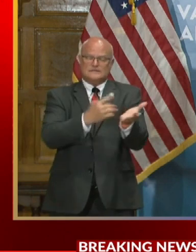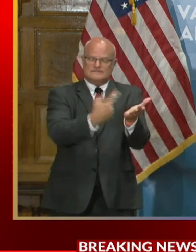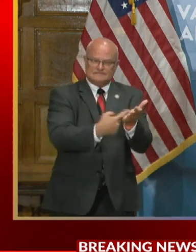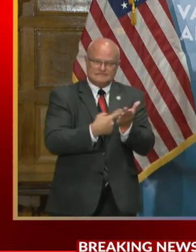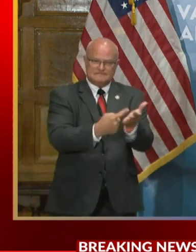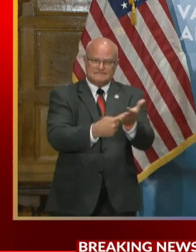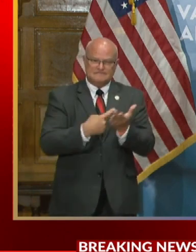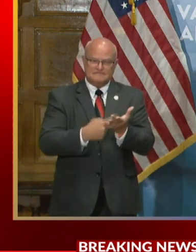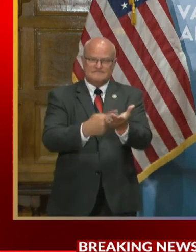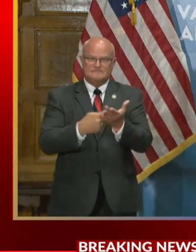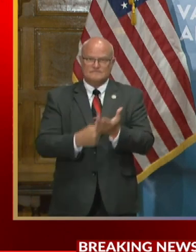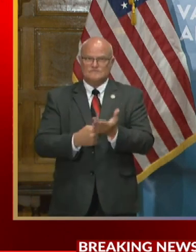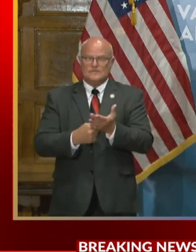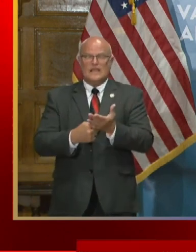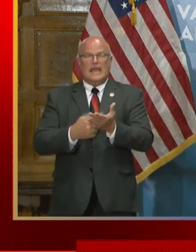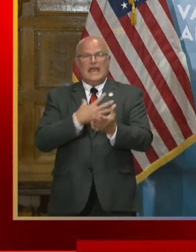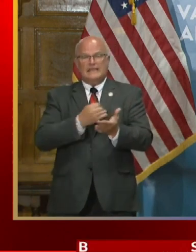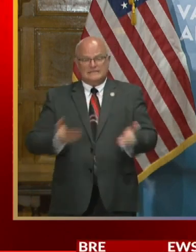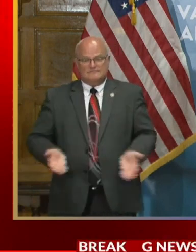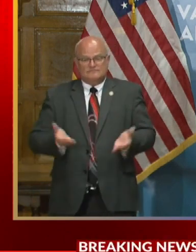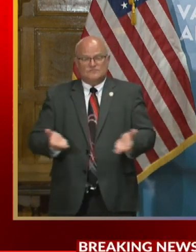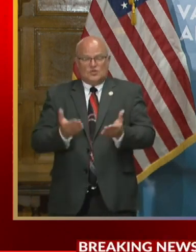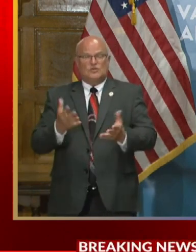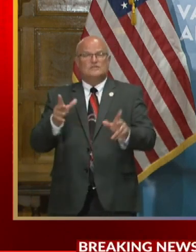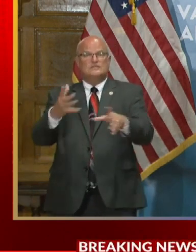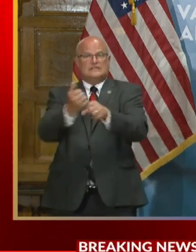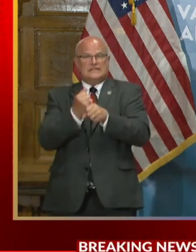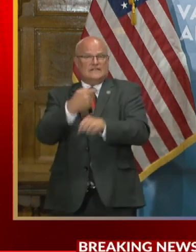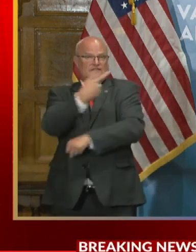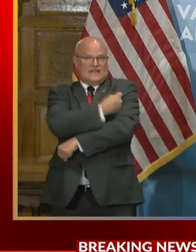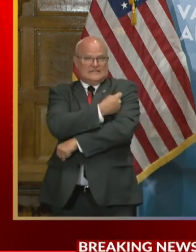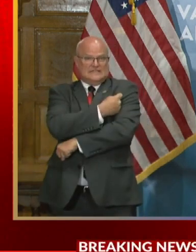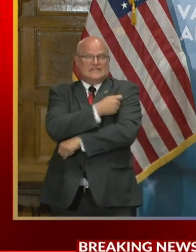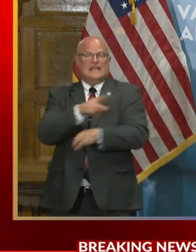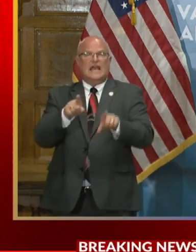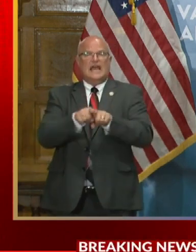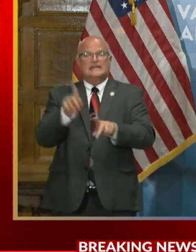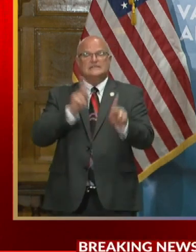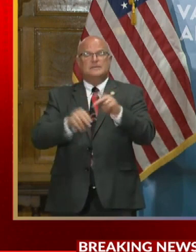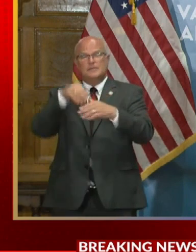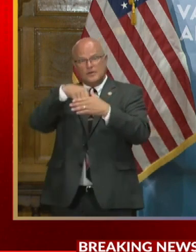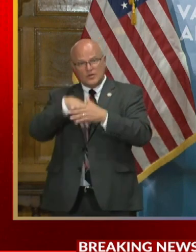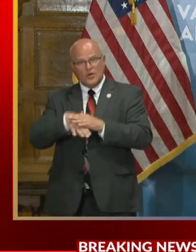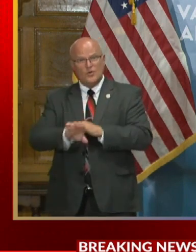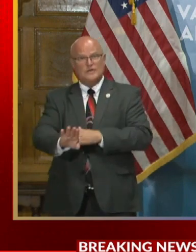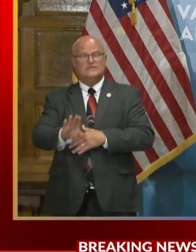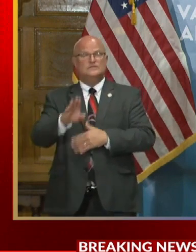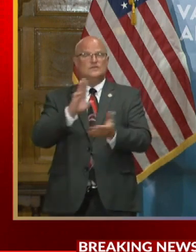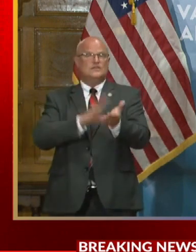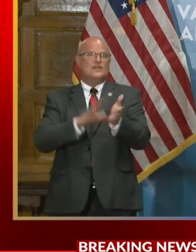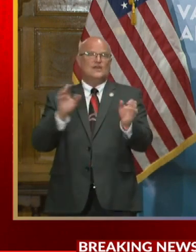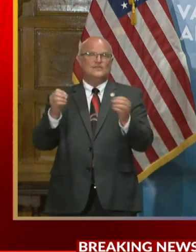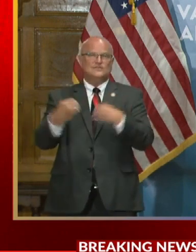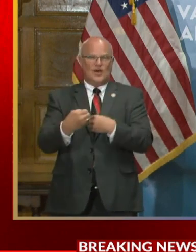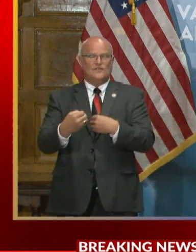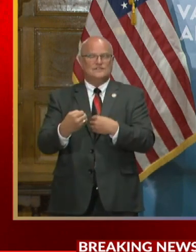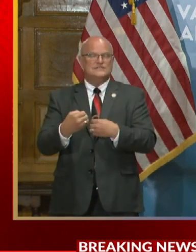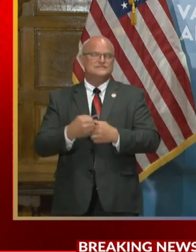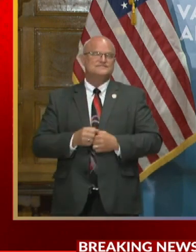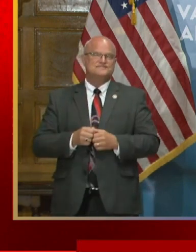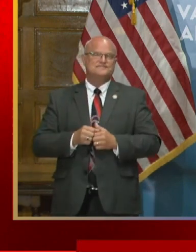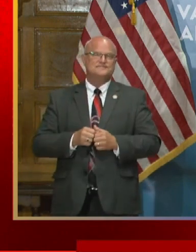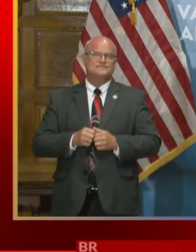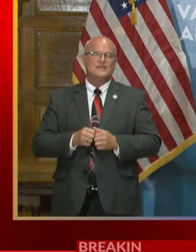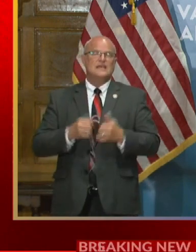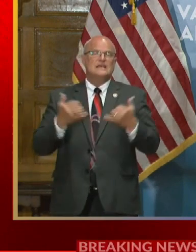to encourage vaccinations as these beneficiaries will go into the physician or provider's